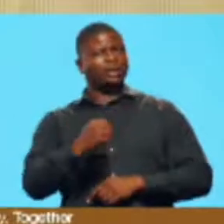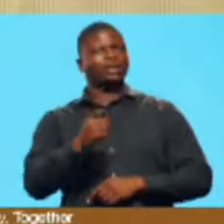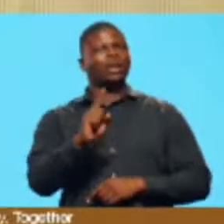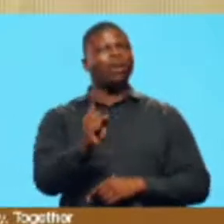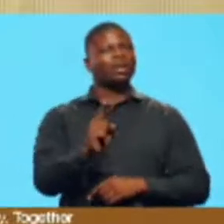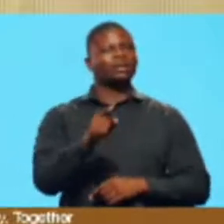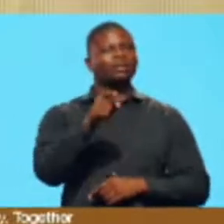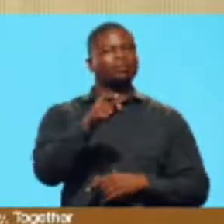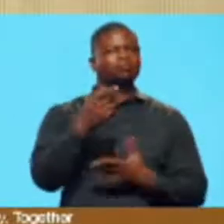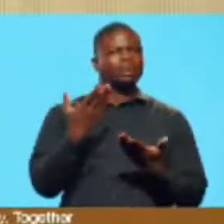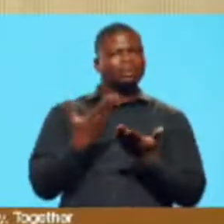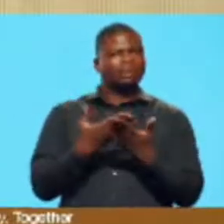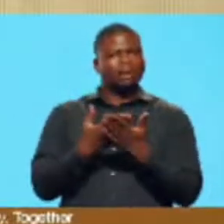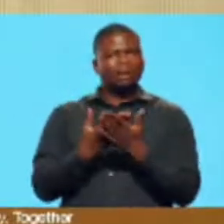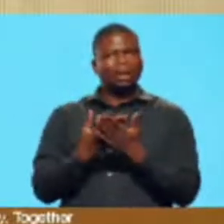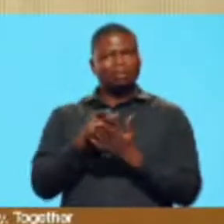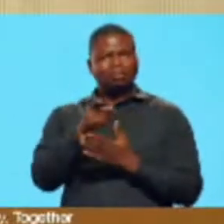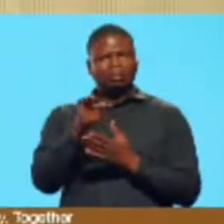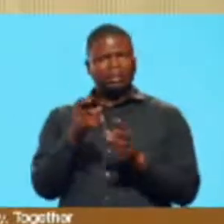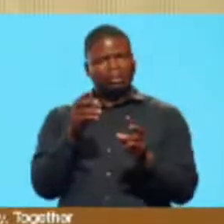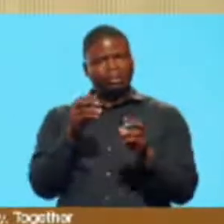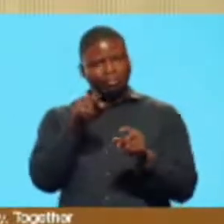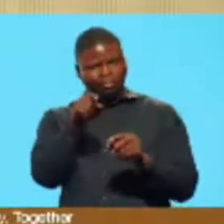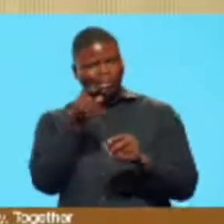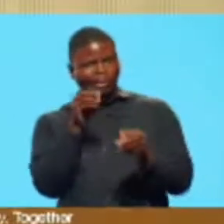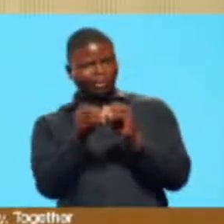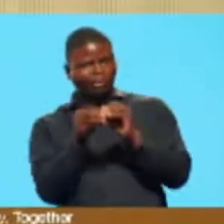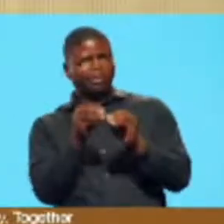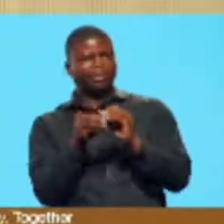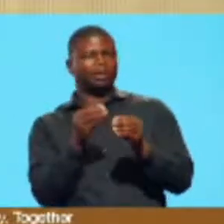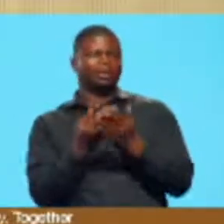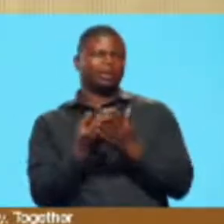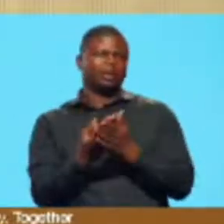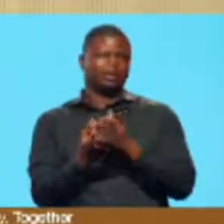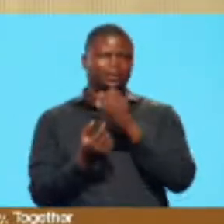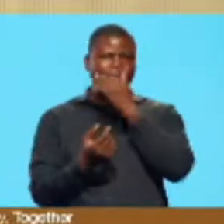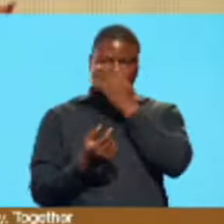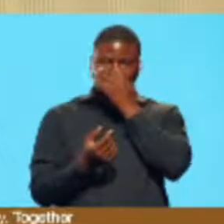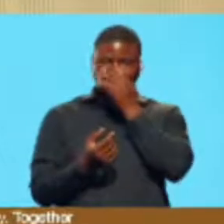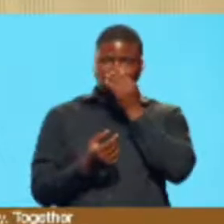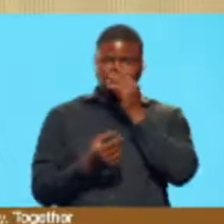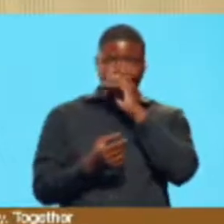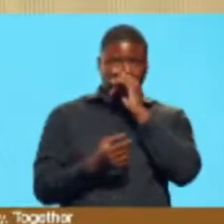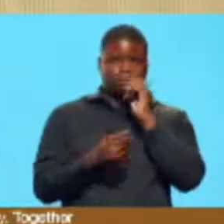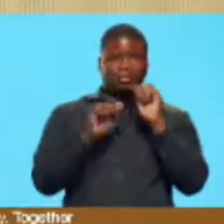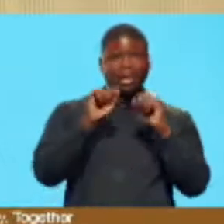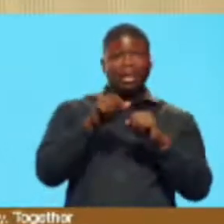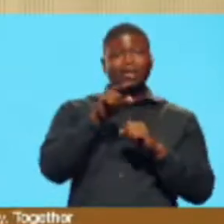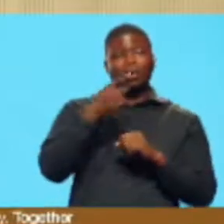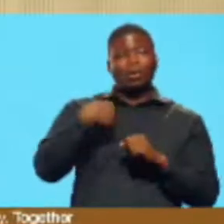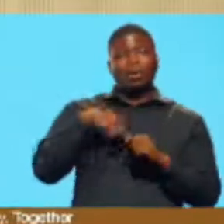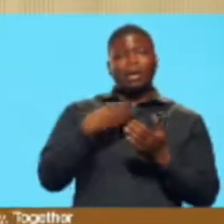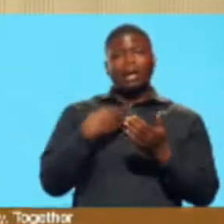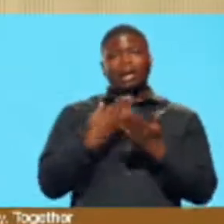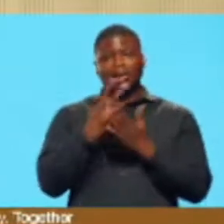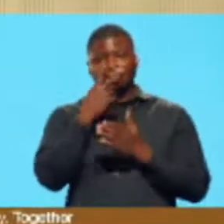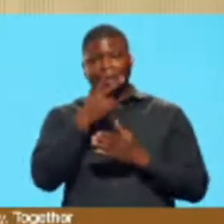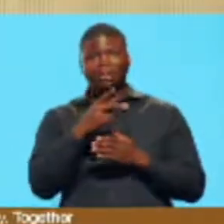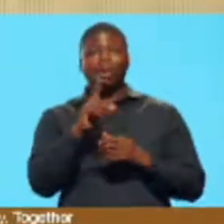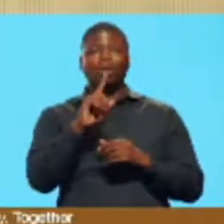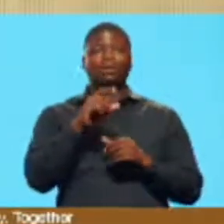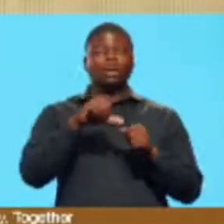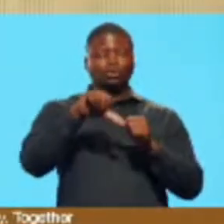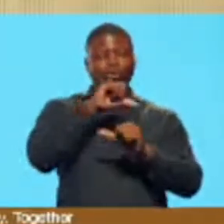can be addressed. Because when you look at social development is trying